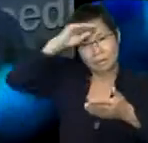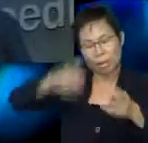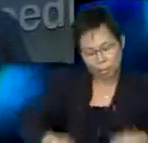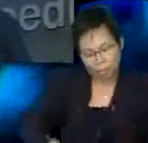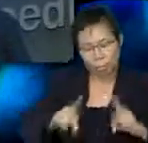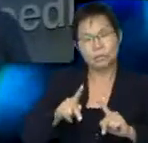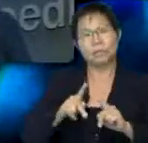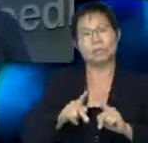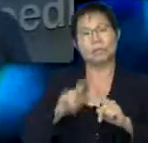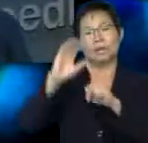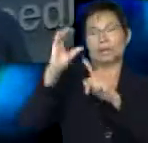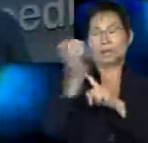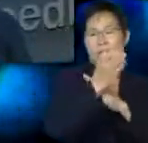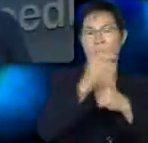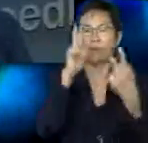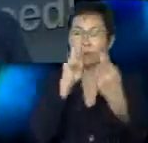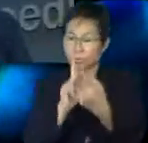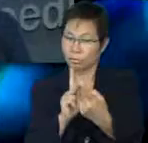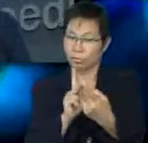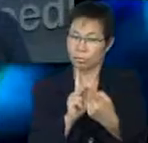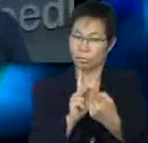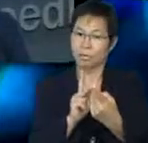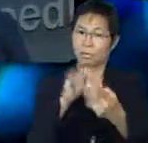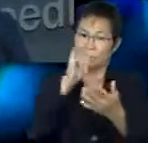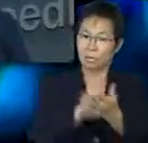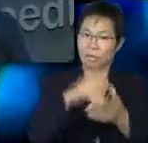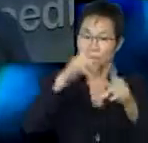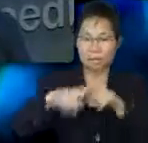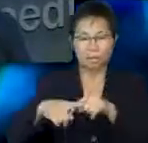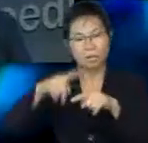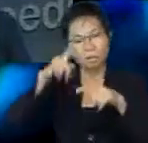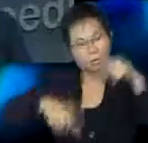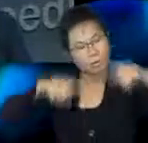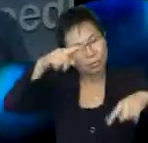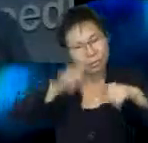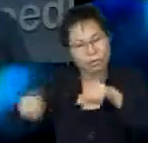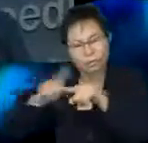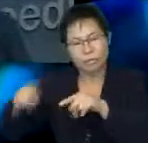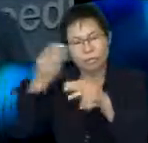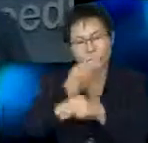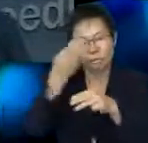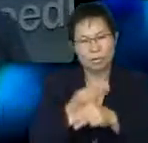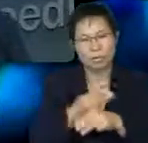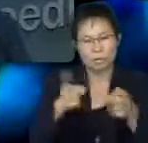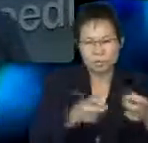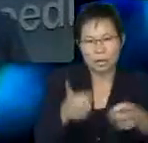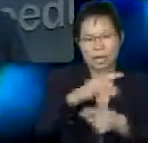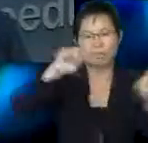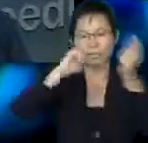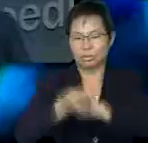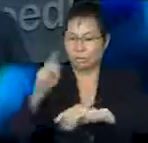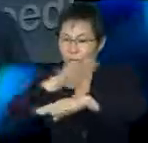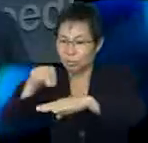opportunities that are culturally relevant, those that are multidisciplinary, and transformational in